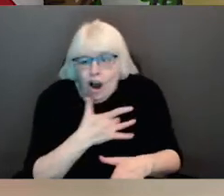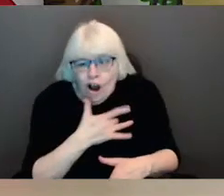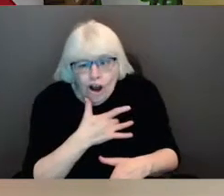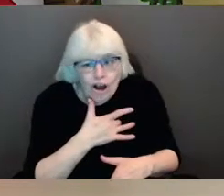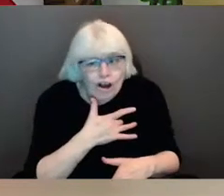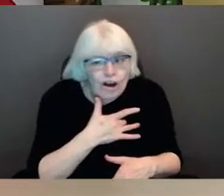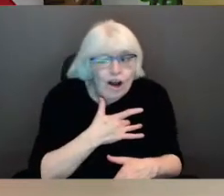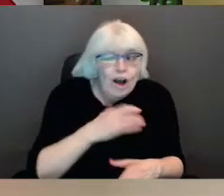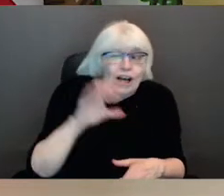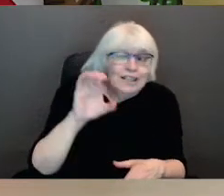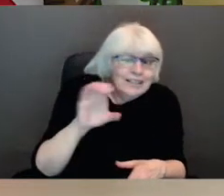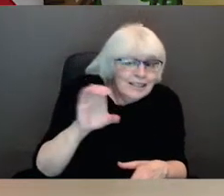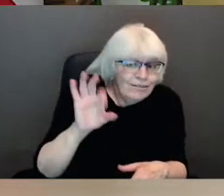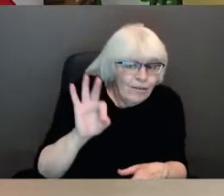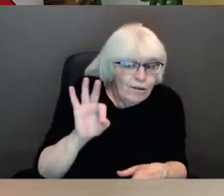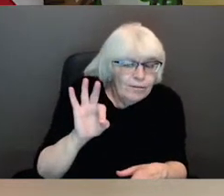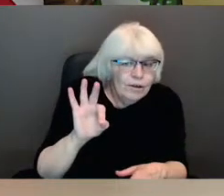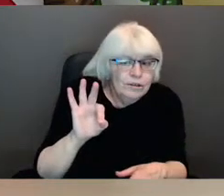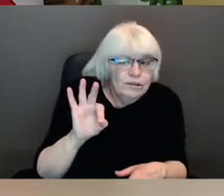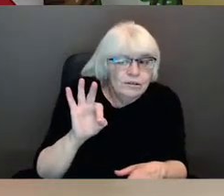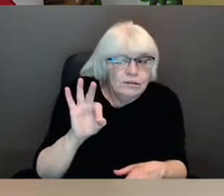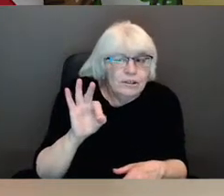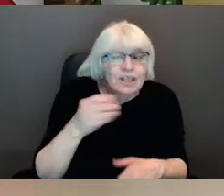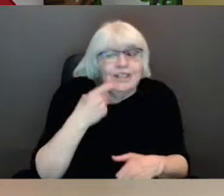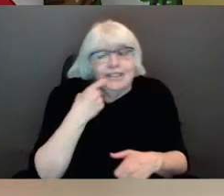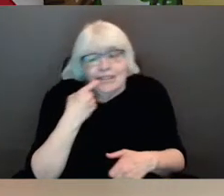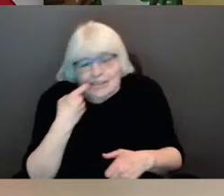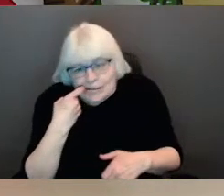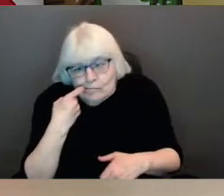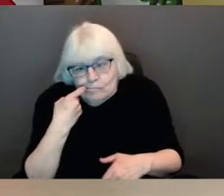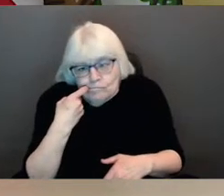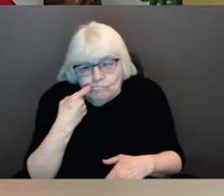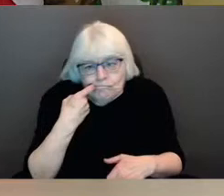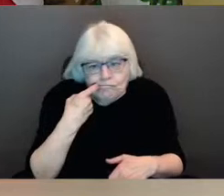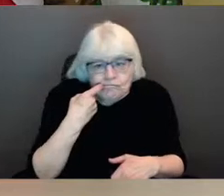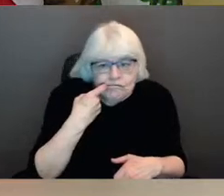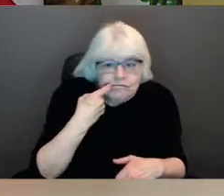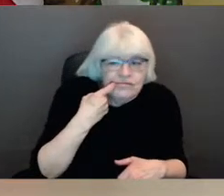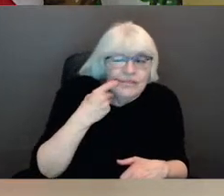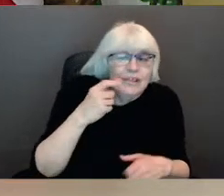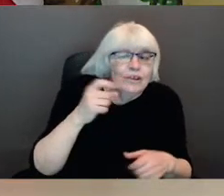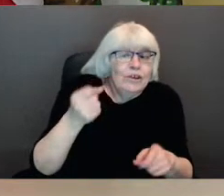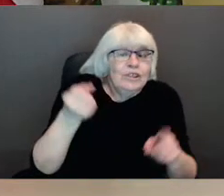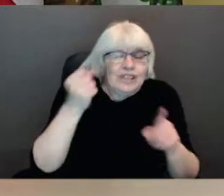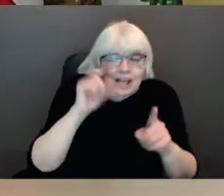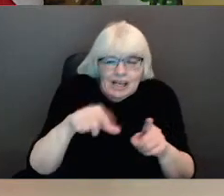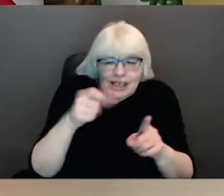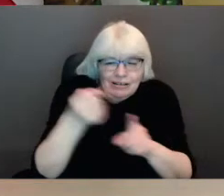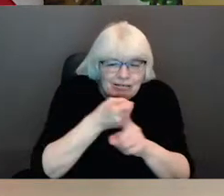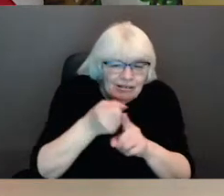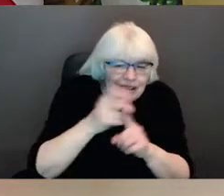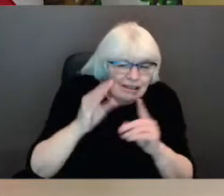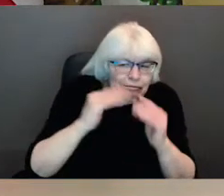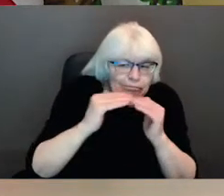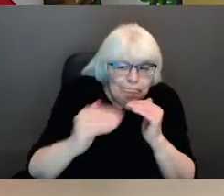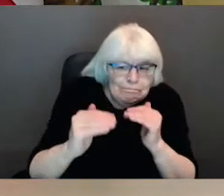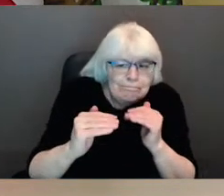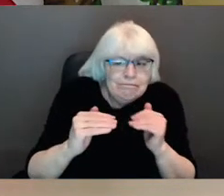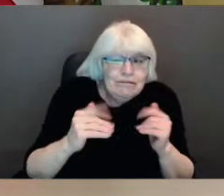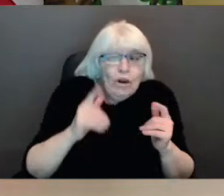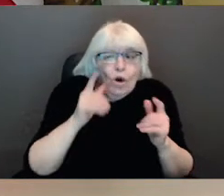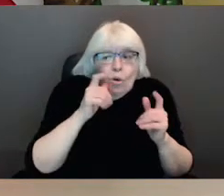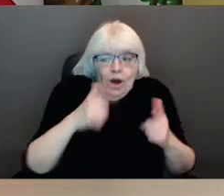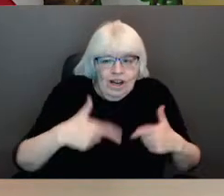substance abuse disorders, or immunocompromised. Also, youth who live in congregate living settings such as shelters, group